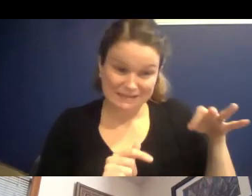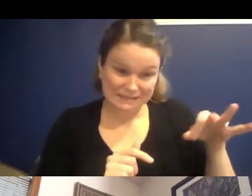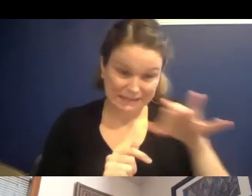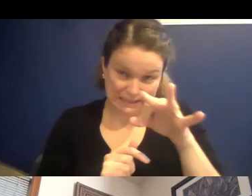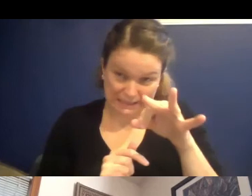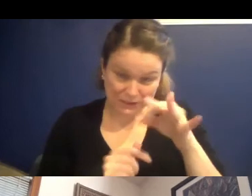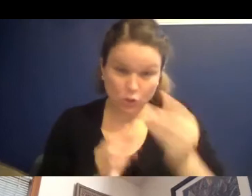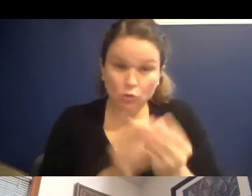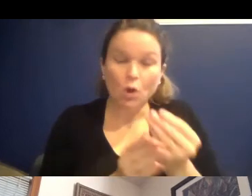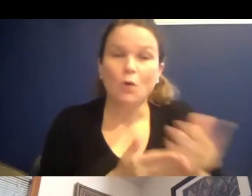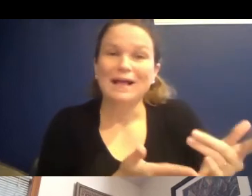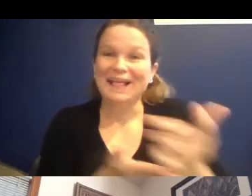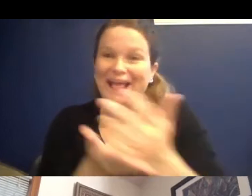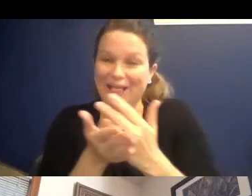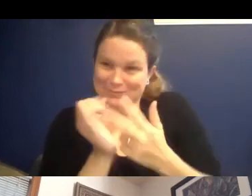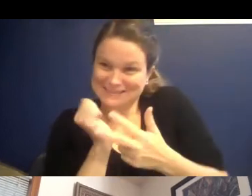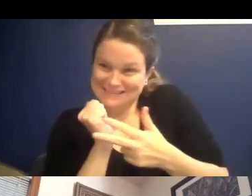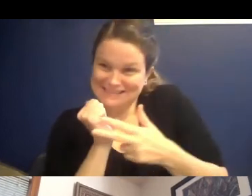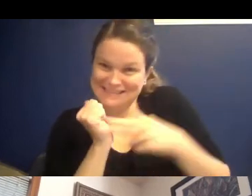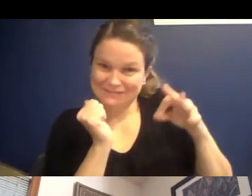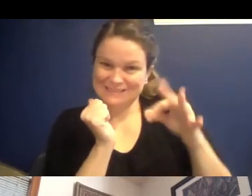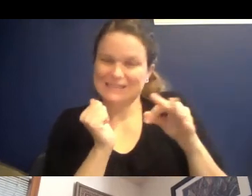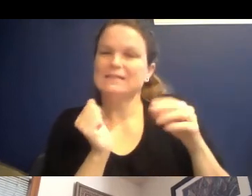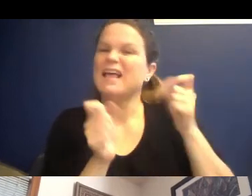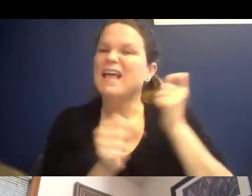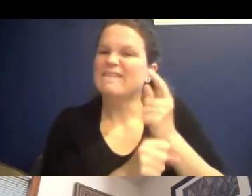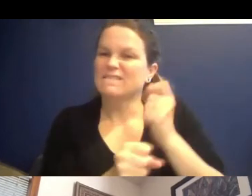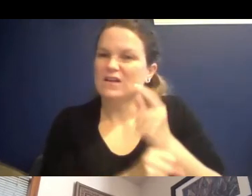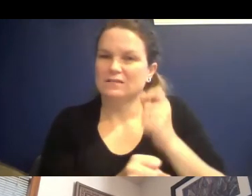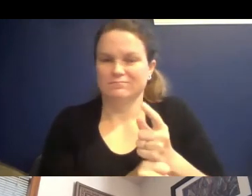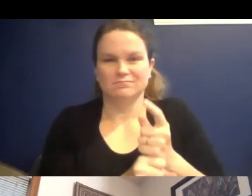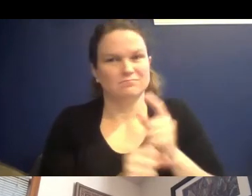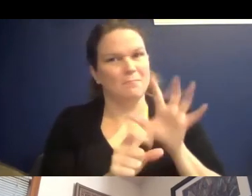every year. And I find lots of butterflies on our sweet William.